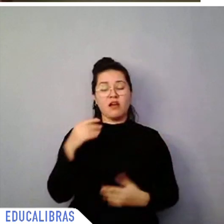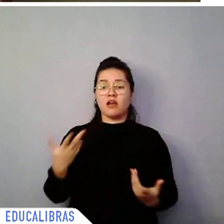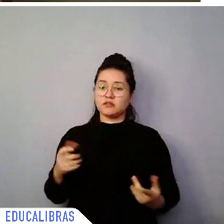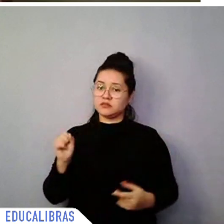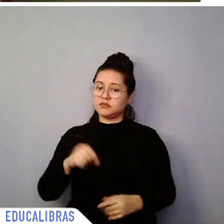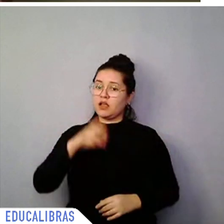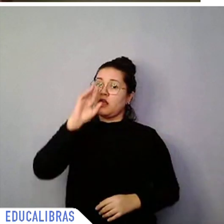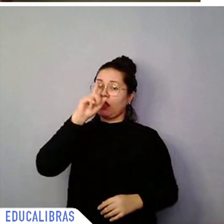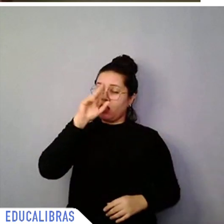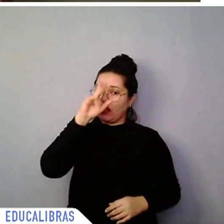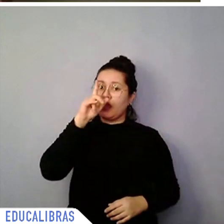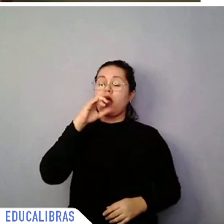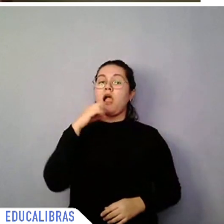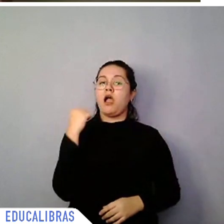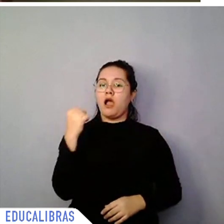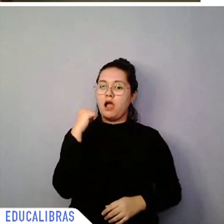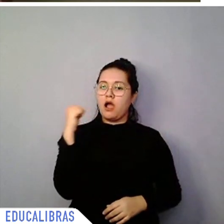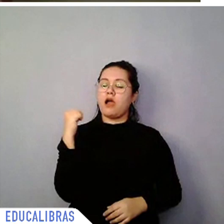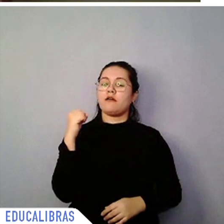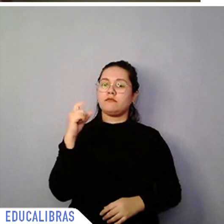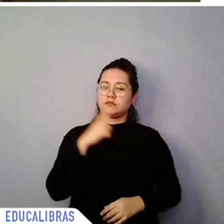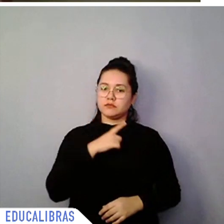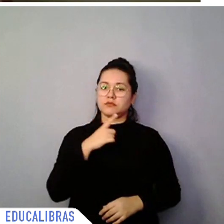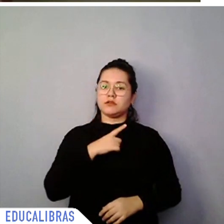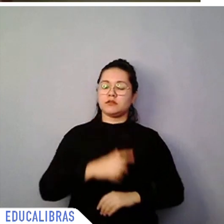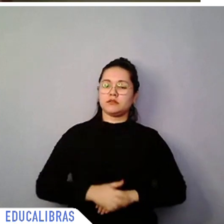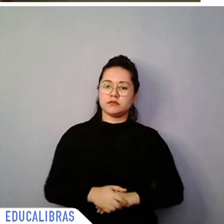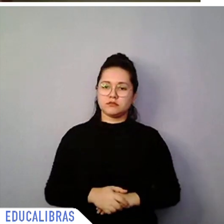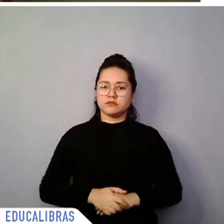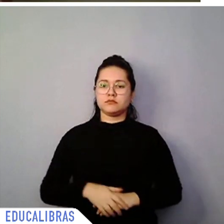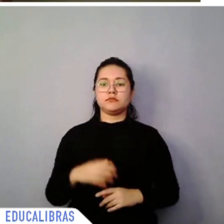who is performing actions that are illegal.